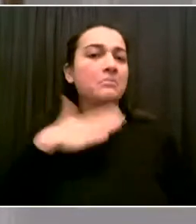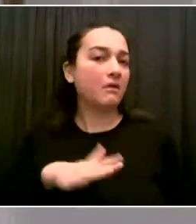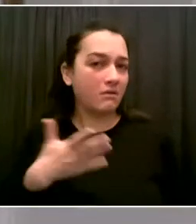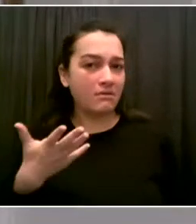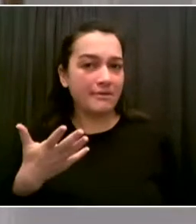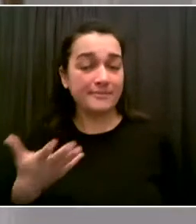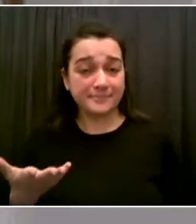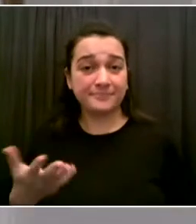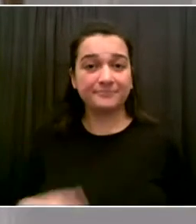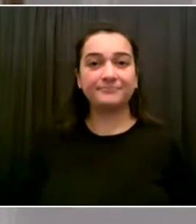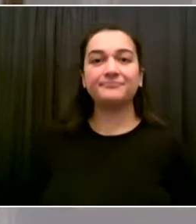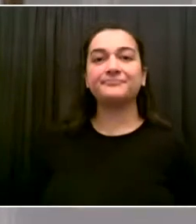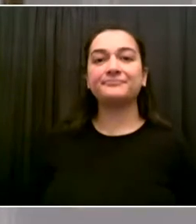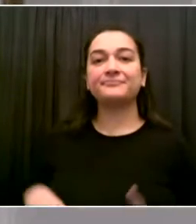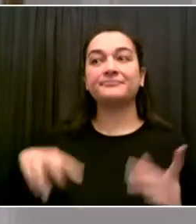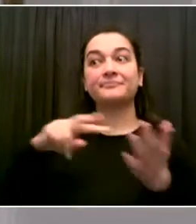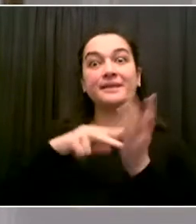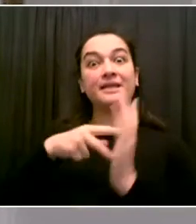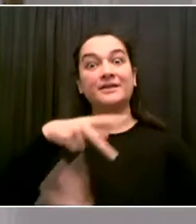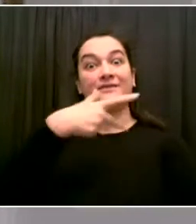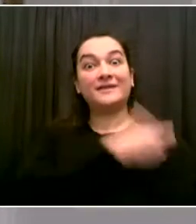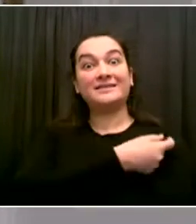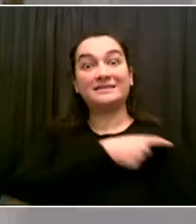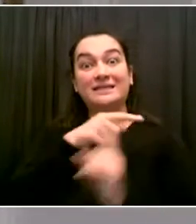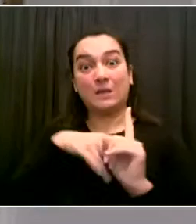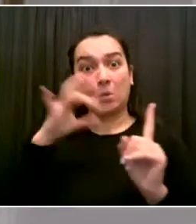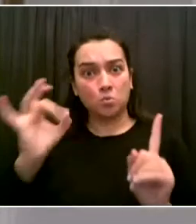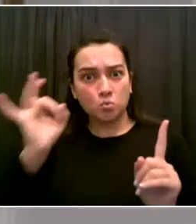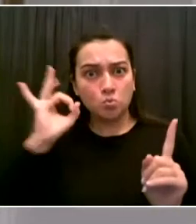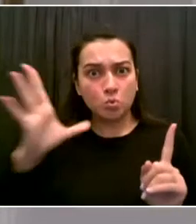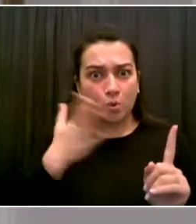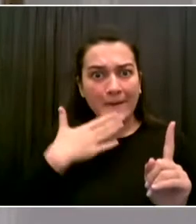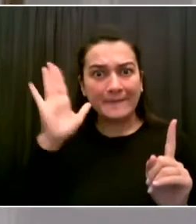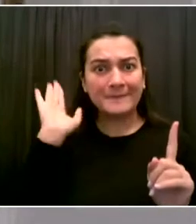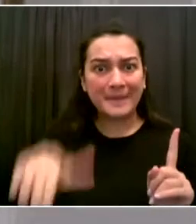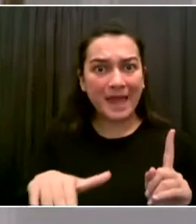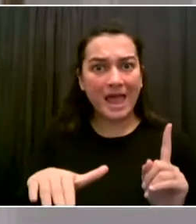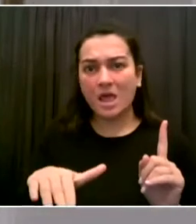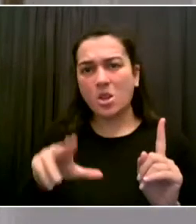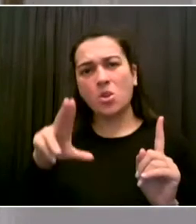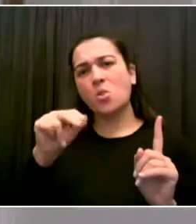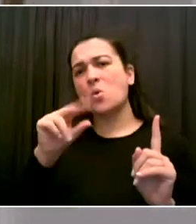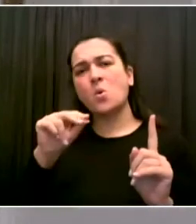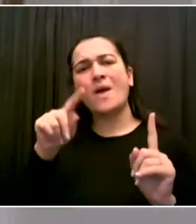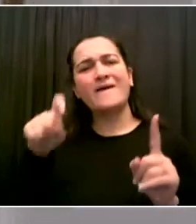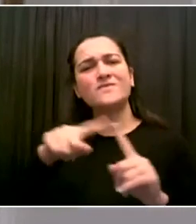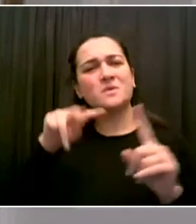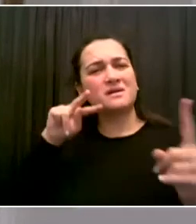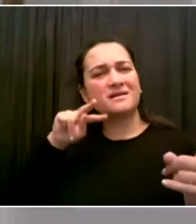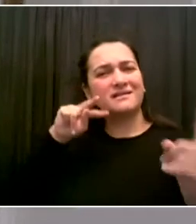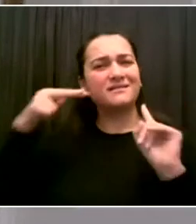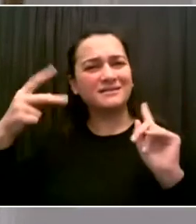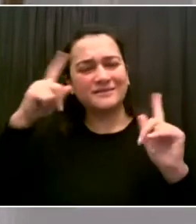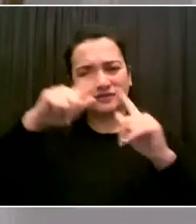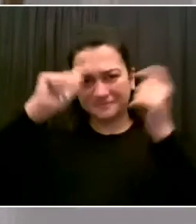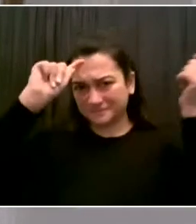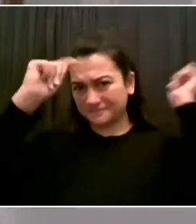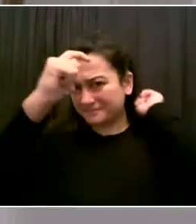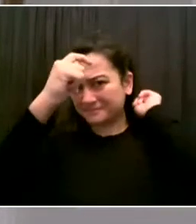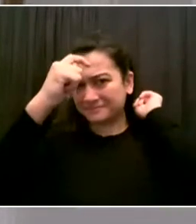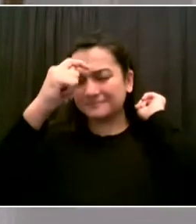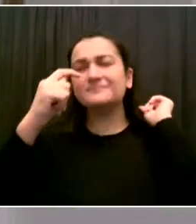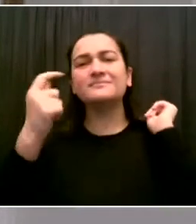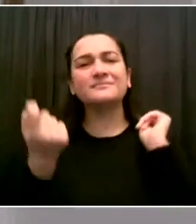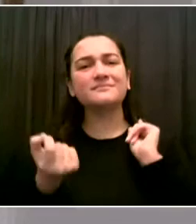should be used, what we should tell doctors, what we should tell patients, because there may be a very, very small risk. But again,